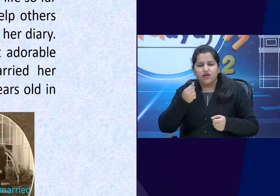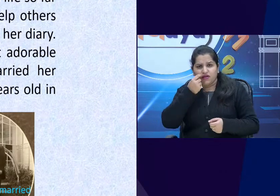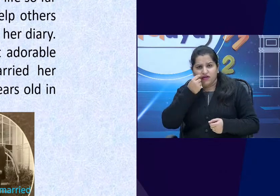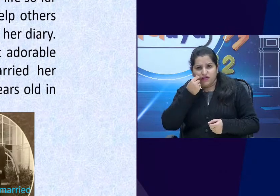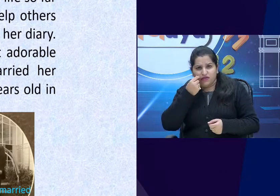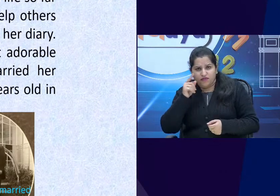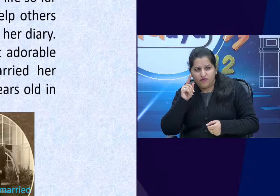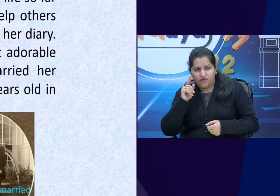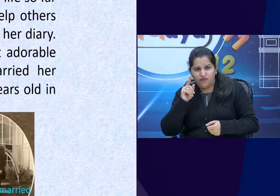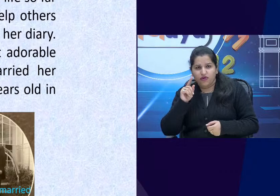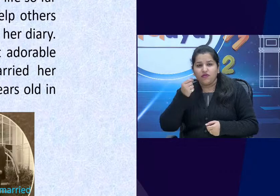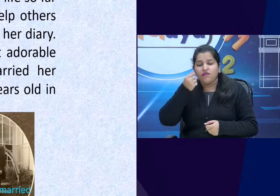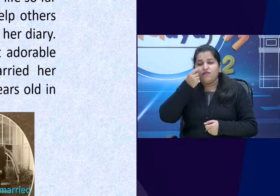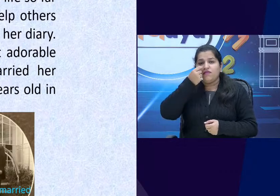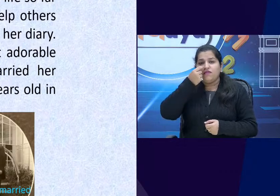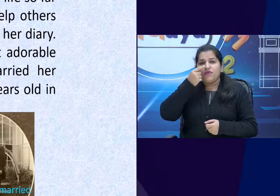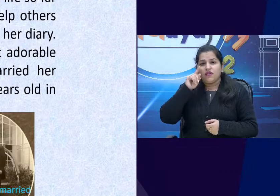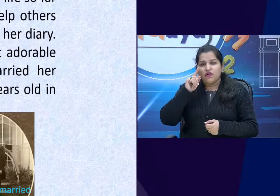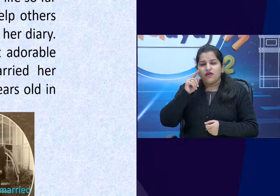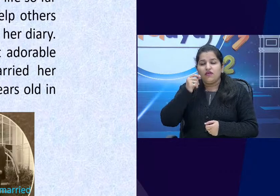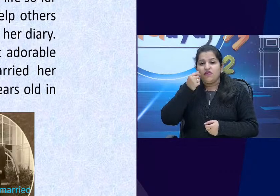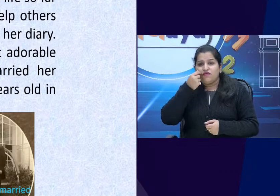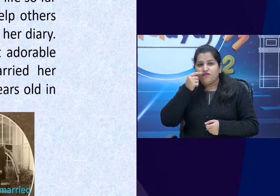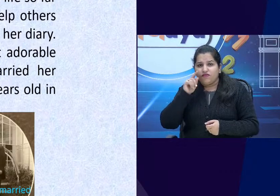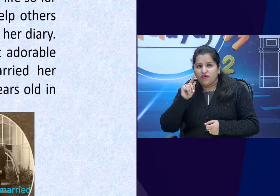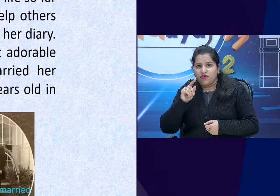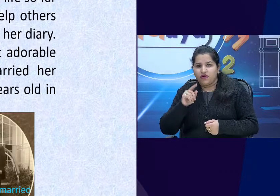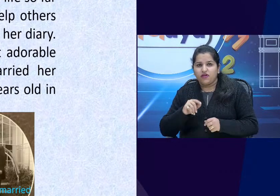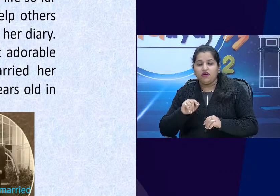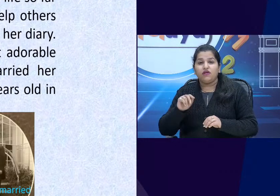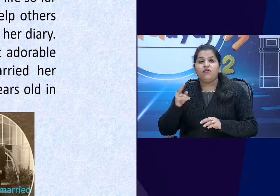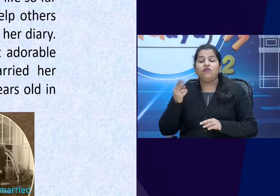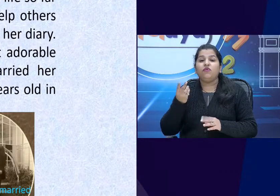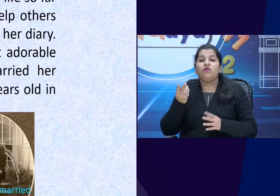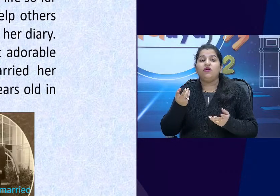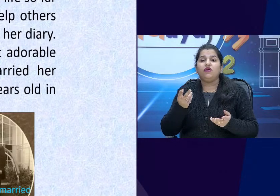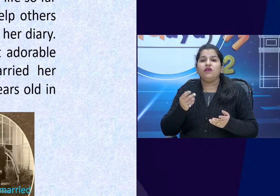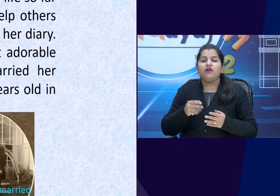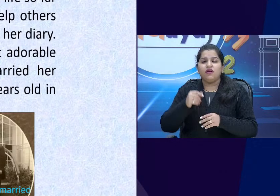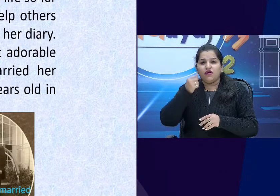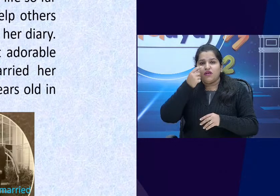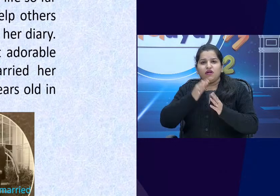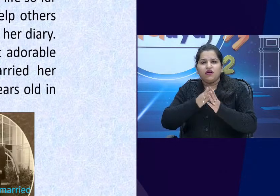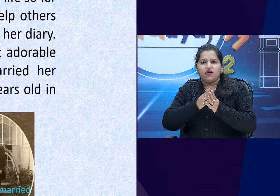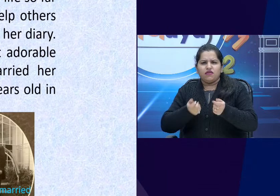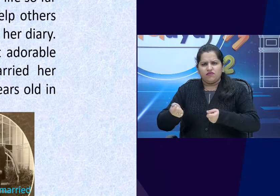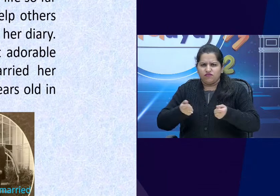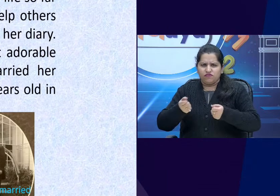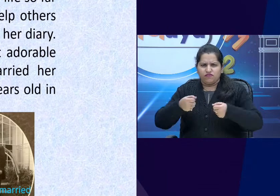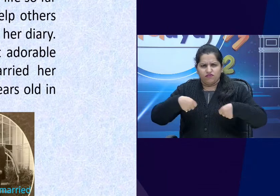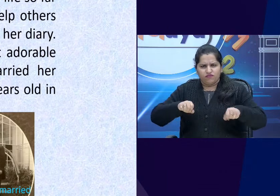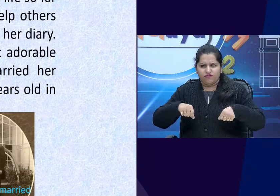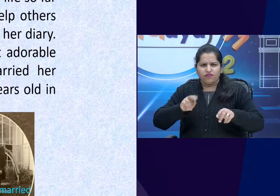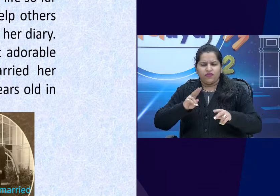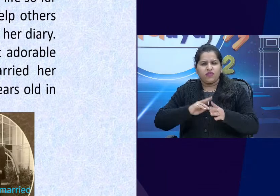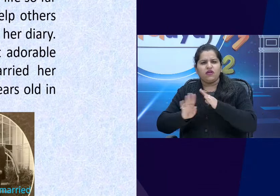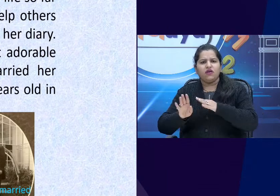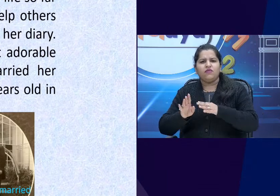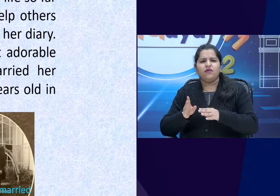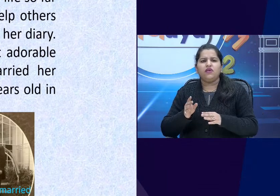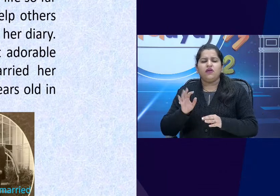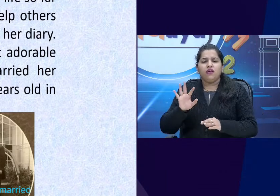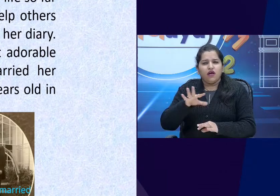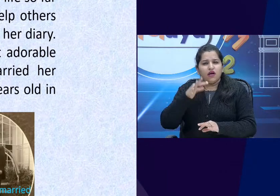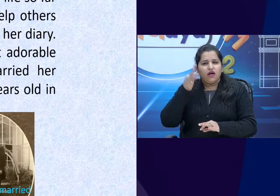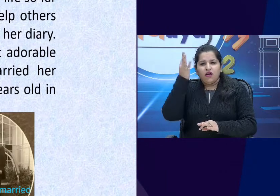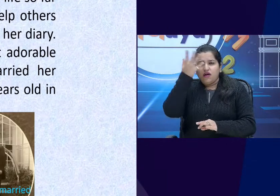her family. Her father was Otto Frank, and she called him as the most adorable father.